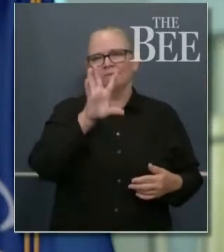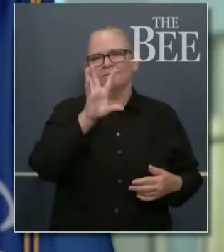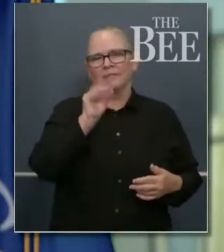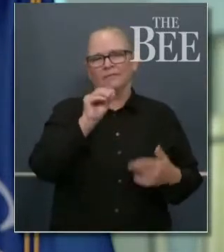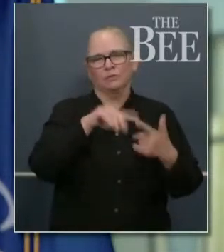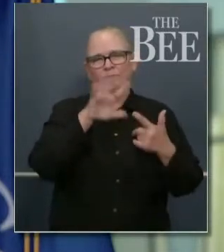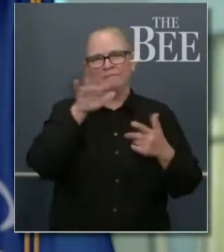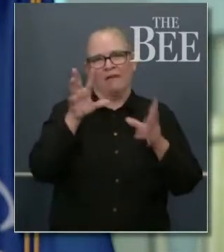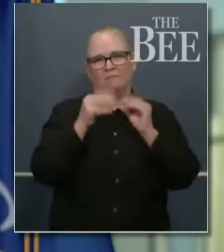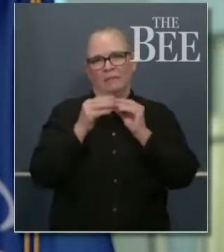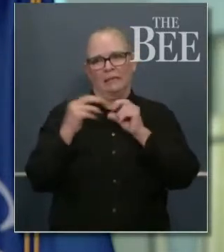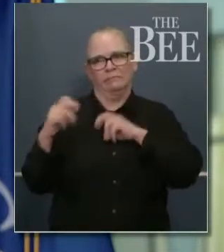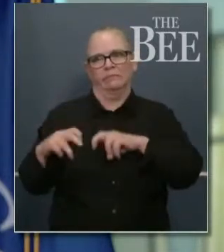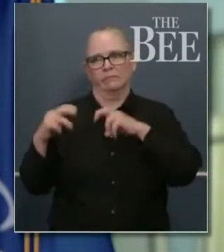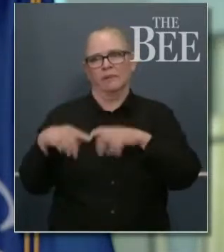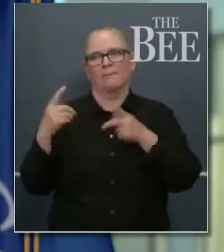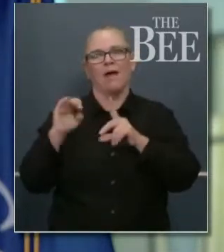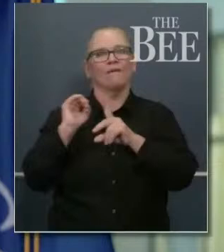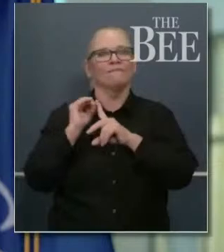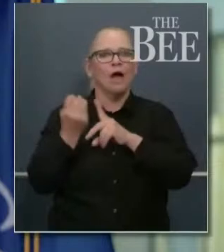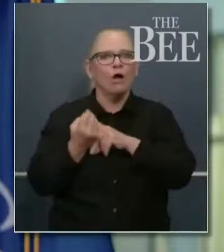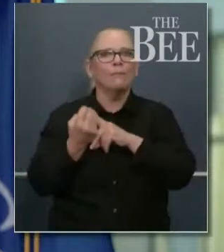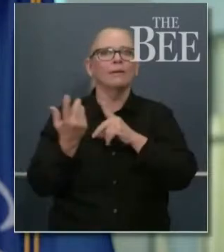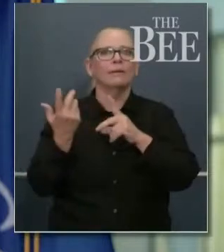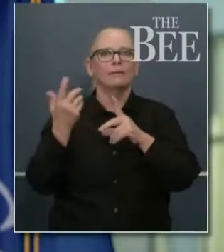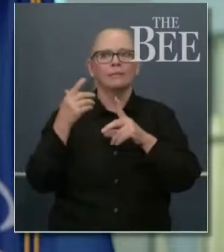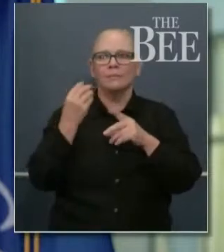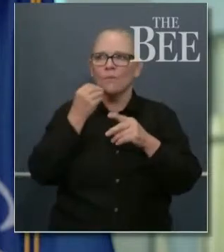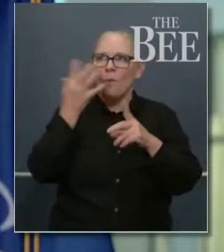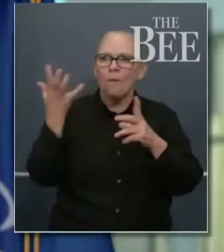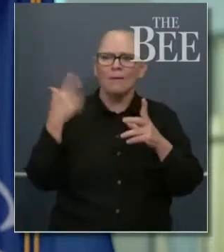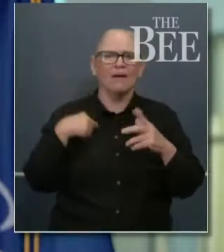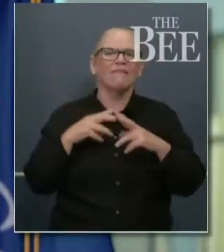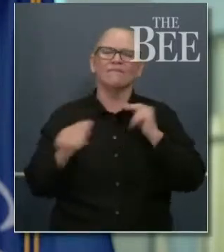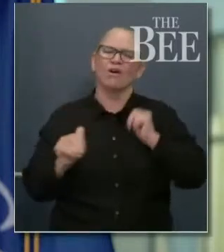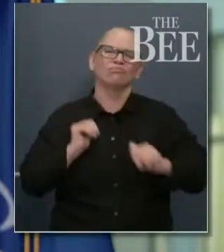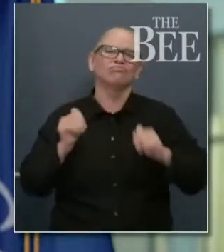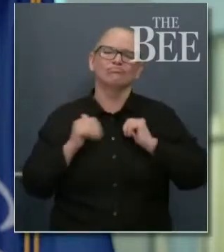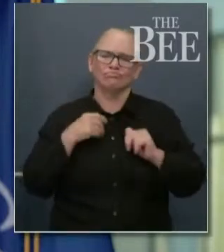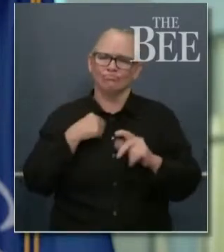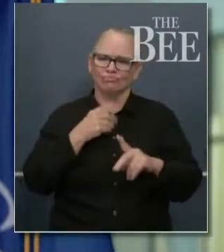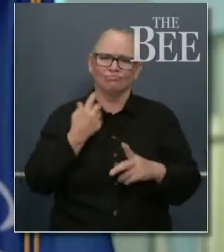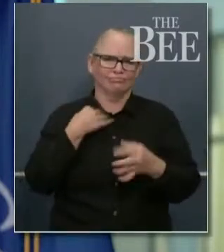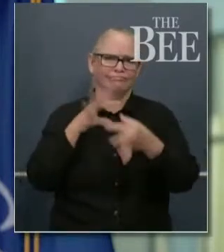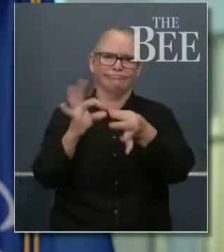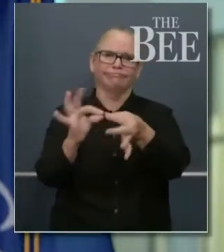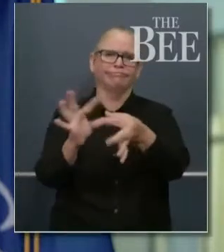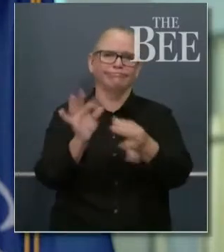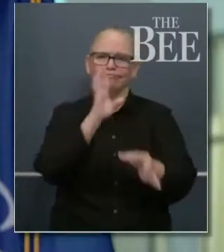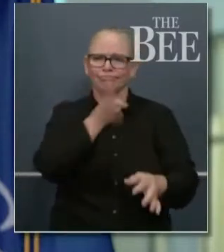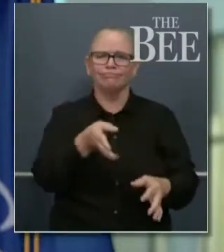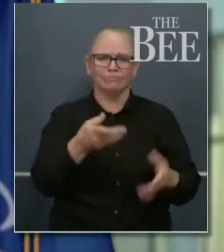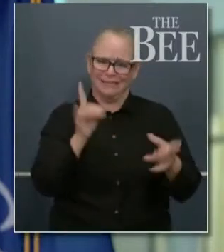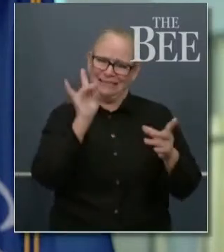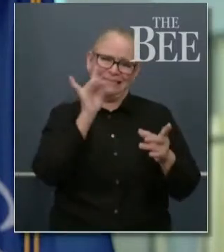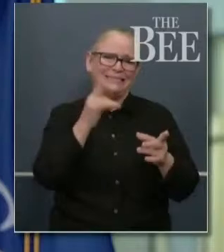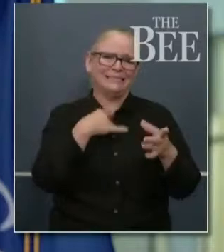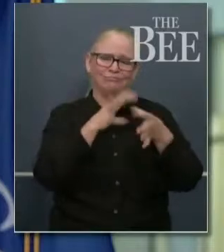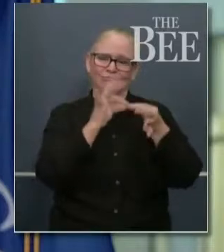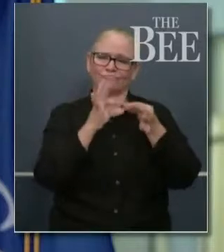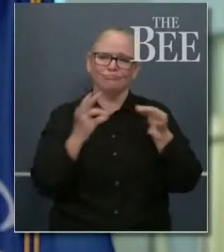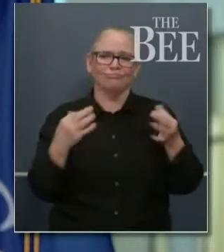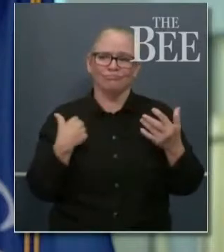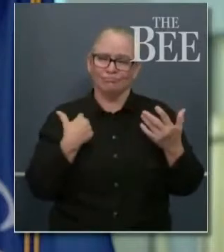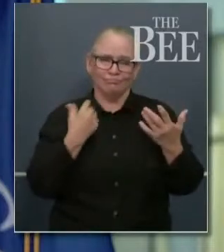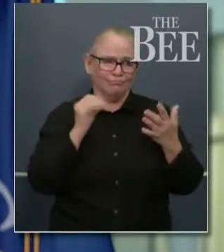environment. We've not been shy about asserting ourselves in that space. I, in particular, have been very aggressive in our